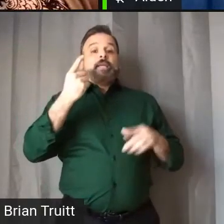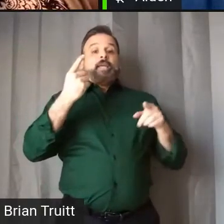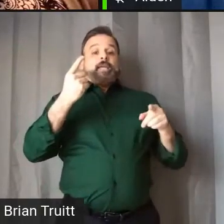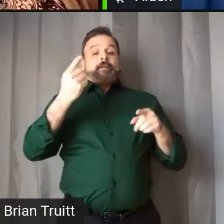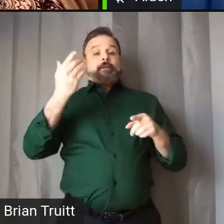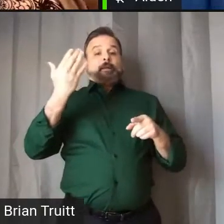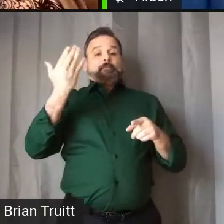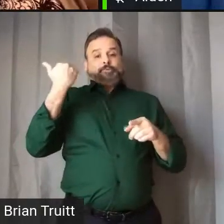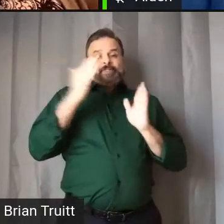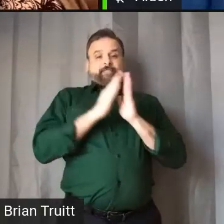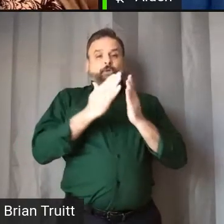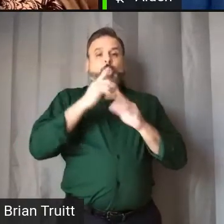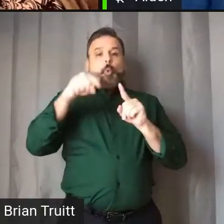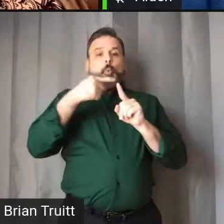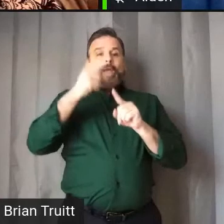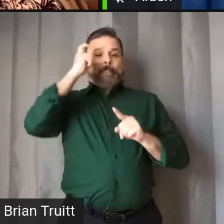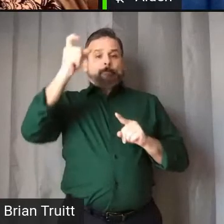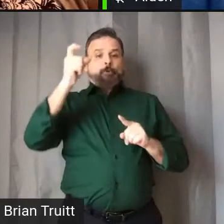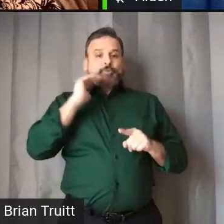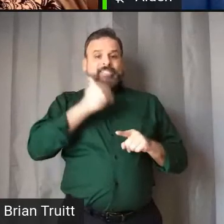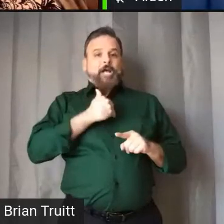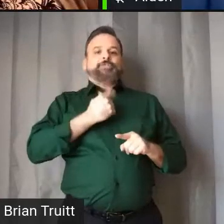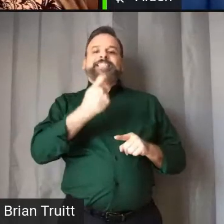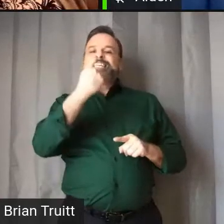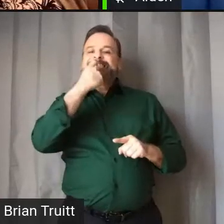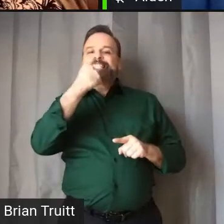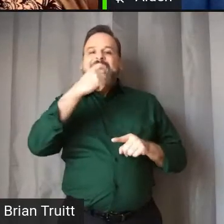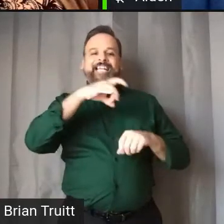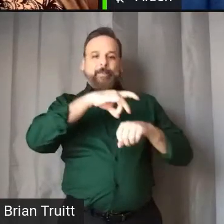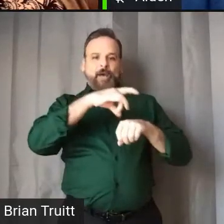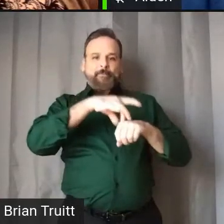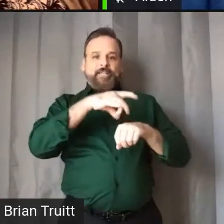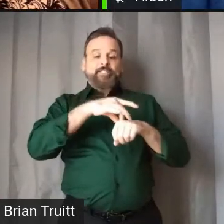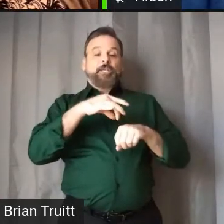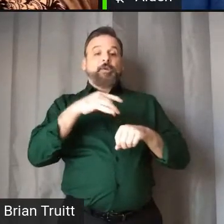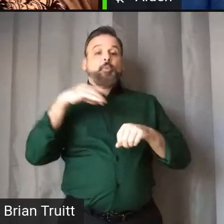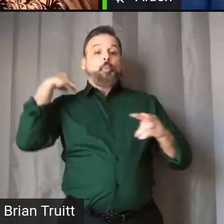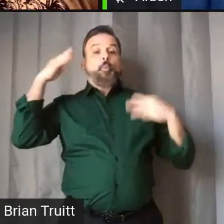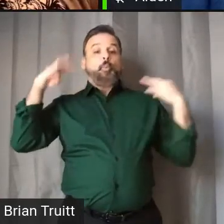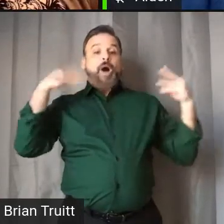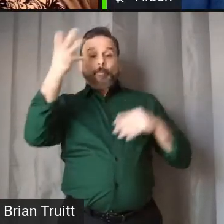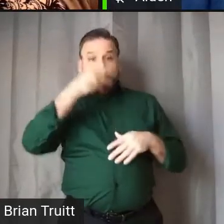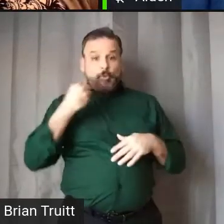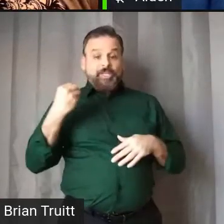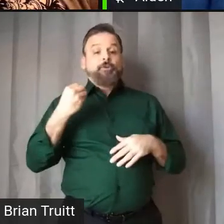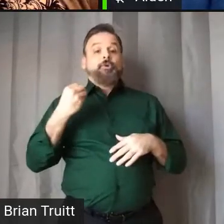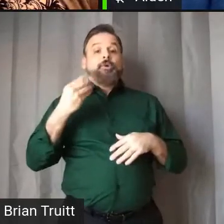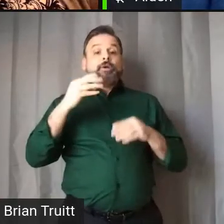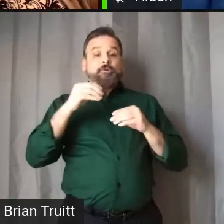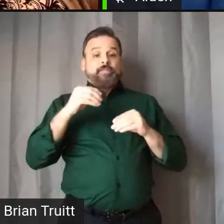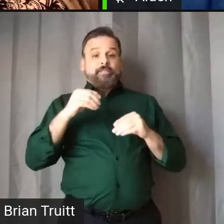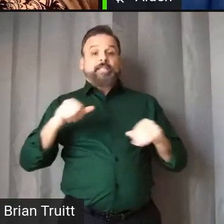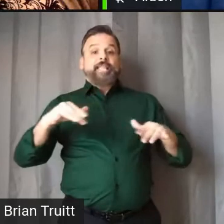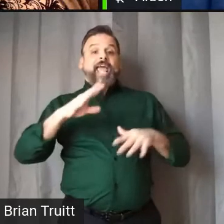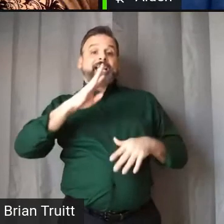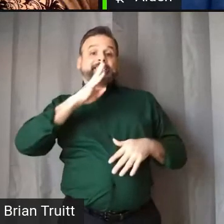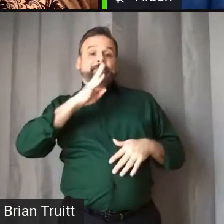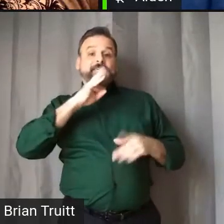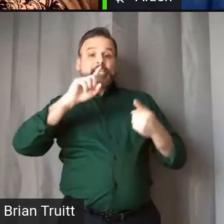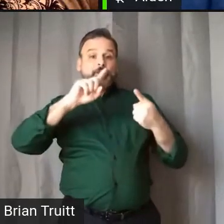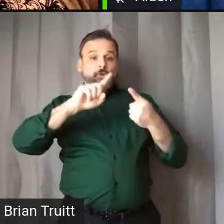Ours, it was glass pumpkins. In Wild Beauty, it was the land speaking to